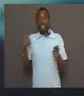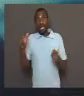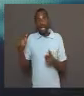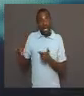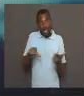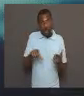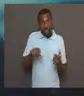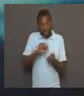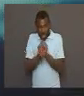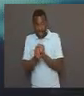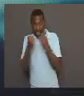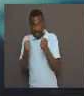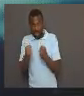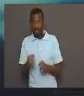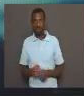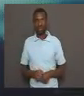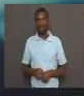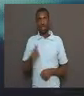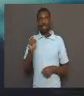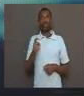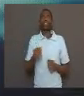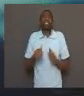Why or why not?